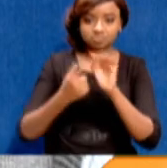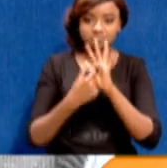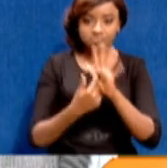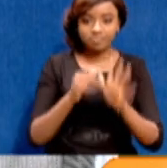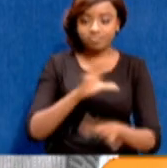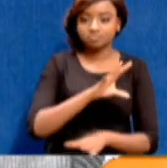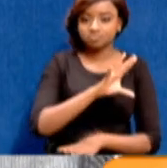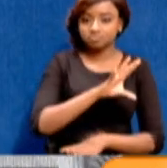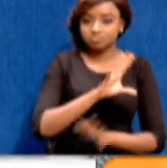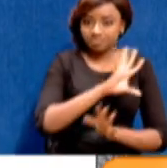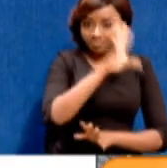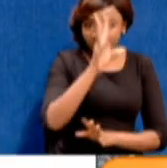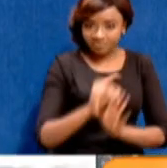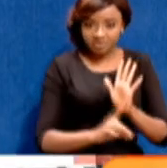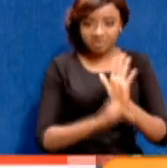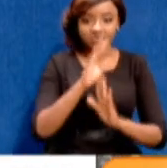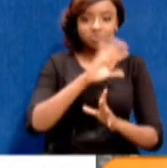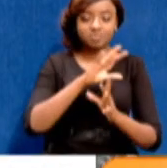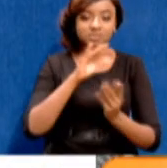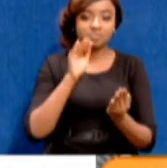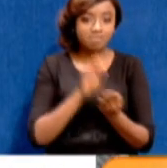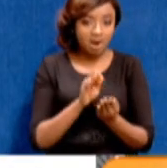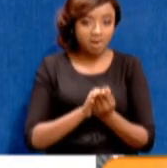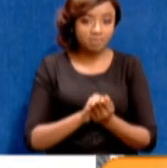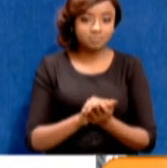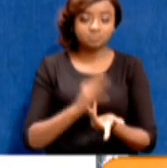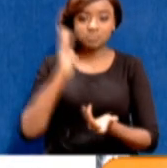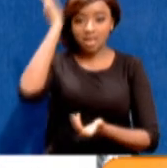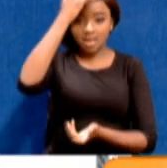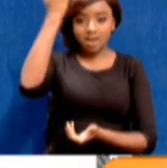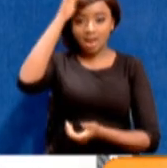the Africa Development Bank and the Arab Bank for Development,